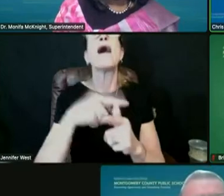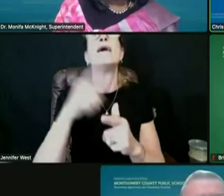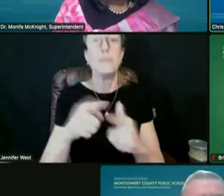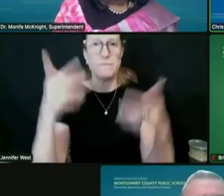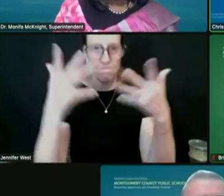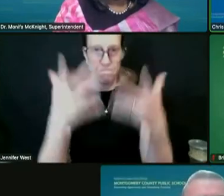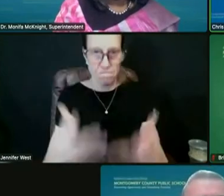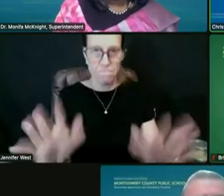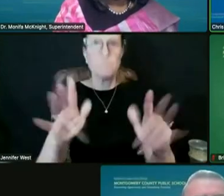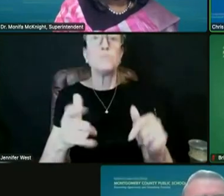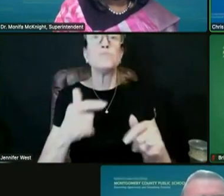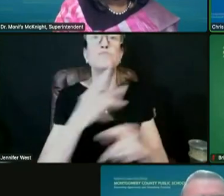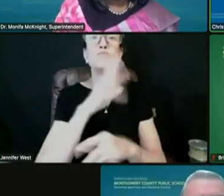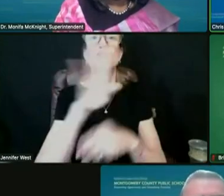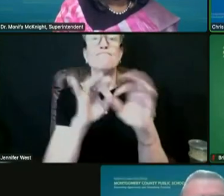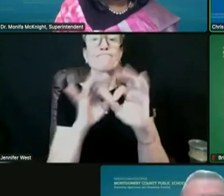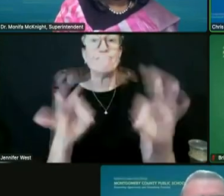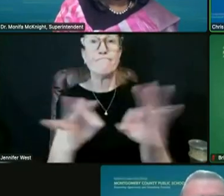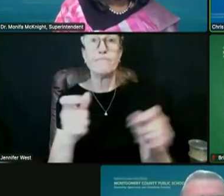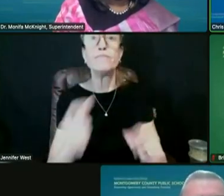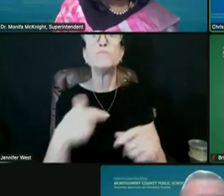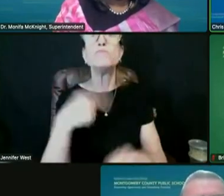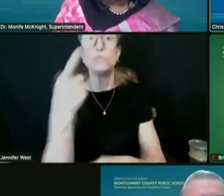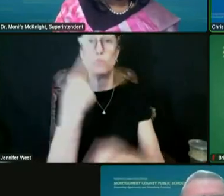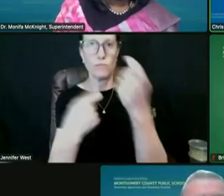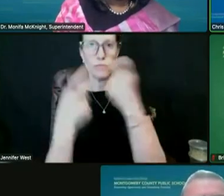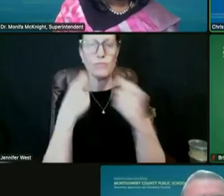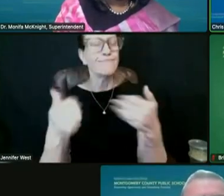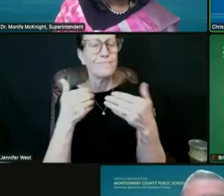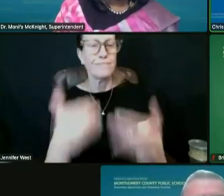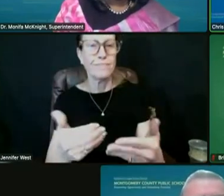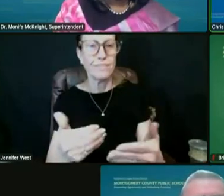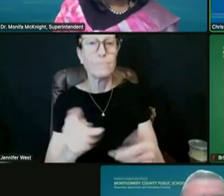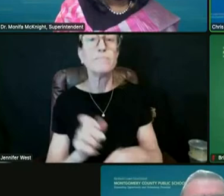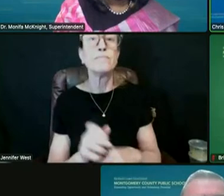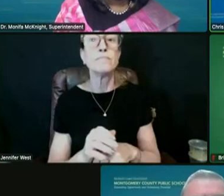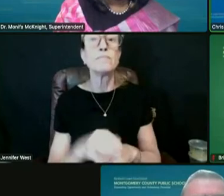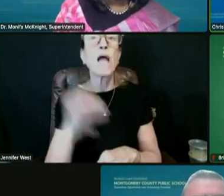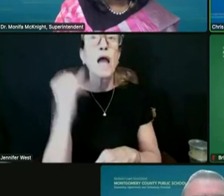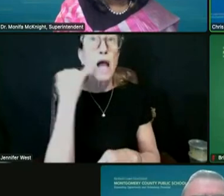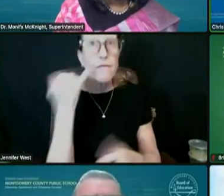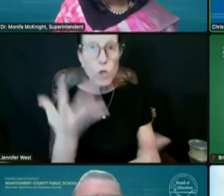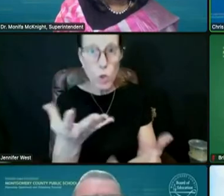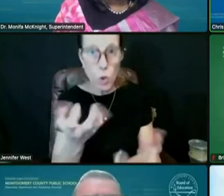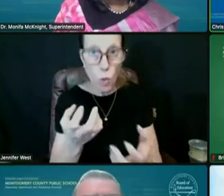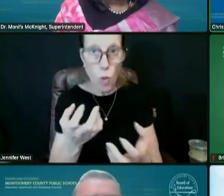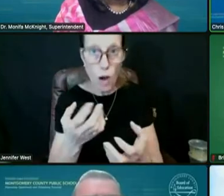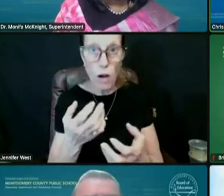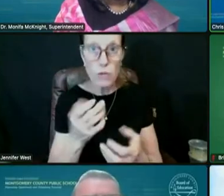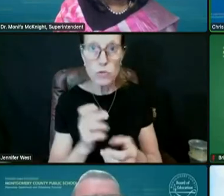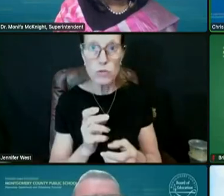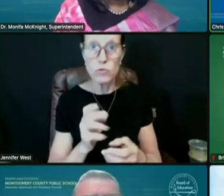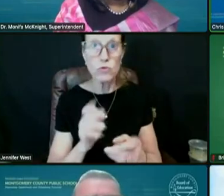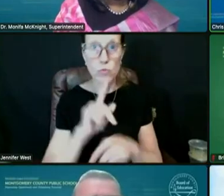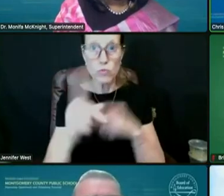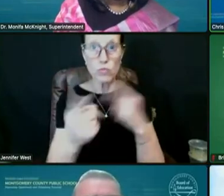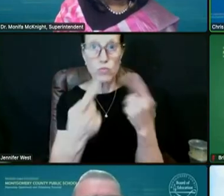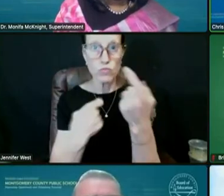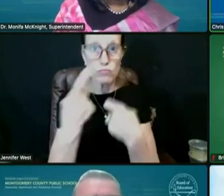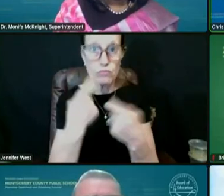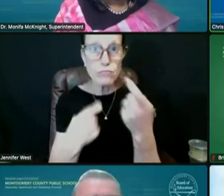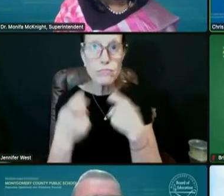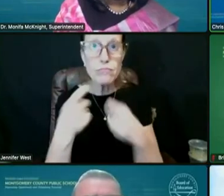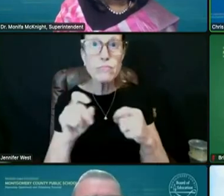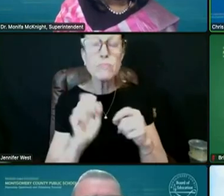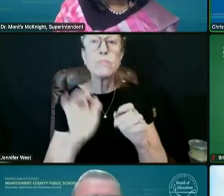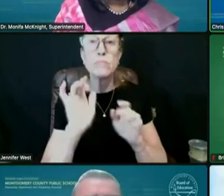can take your questions. If you're an attendee, simply raise your hand. I'll try to go to you in order